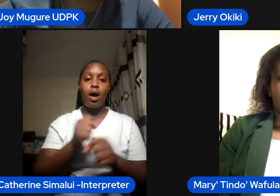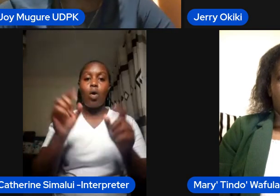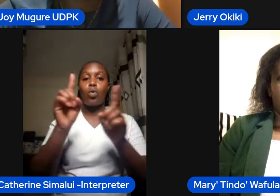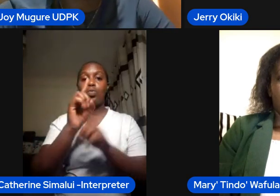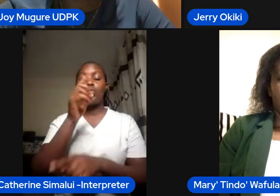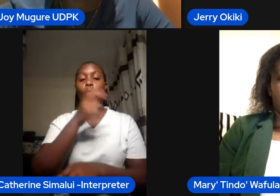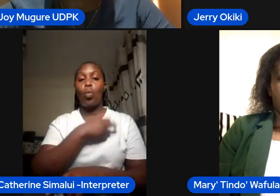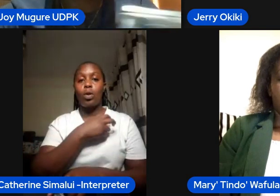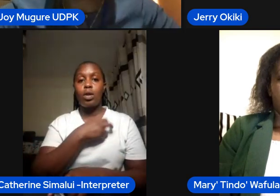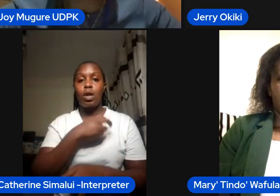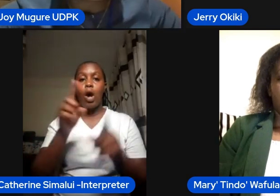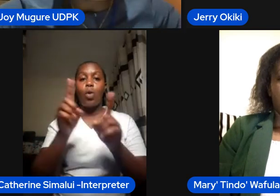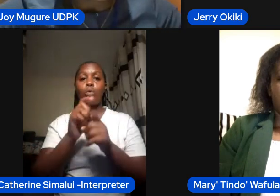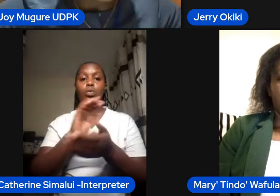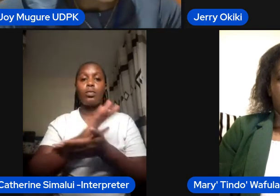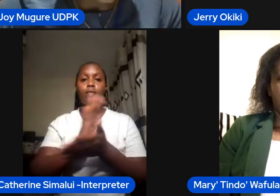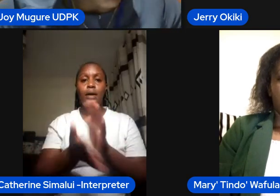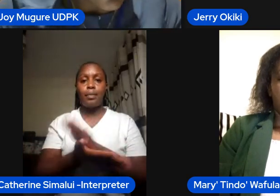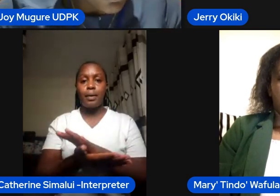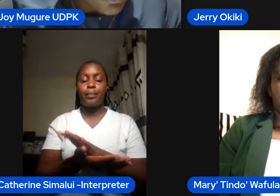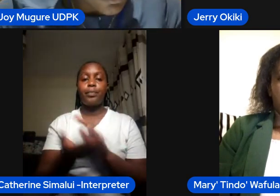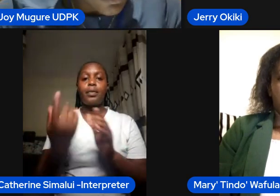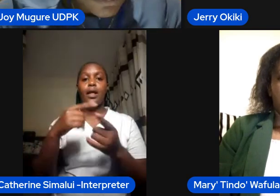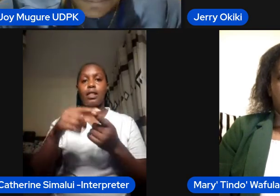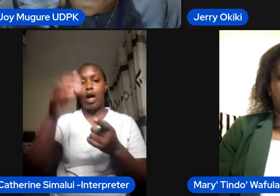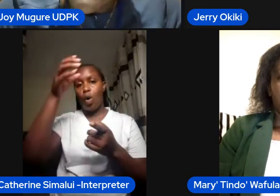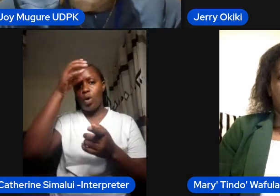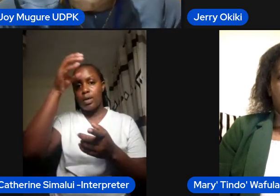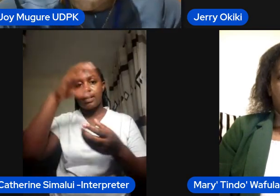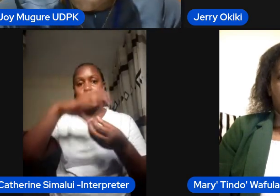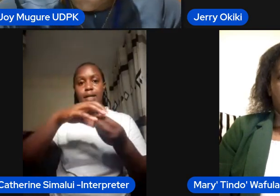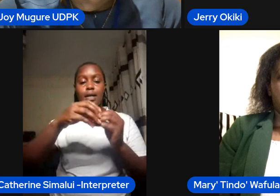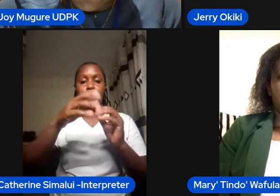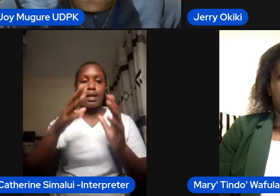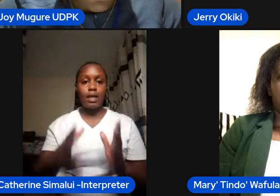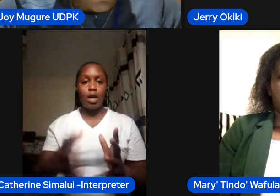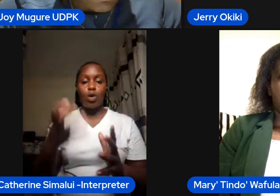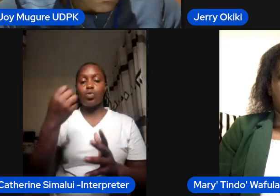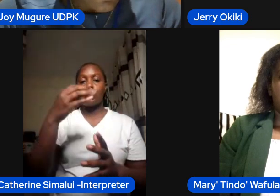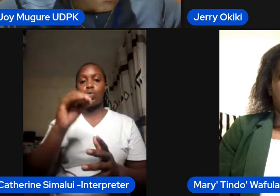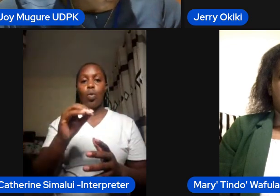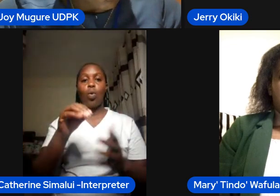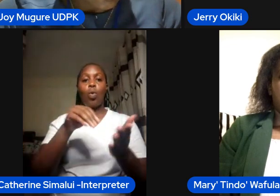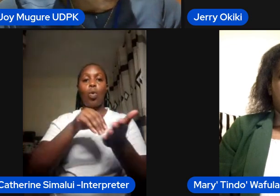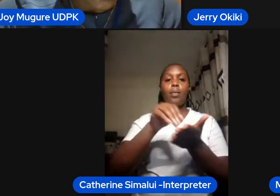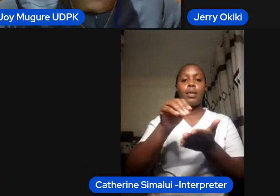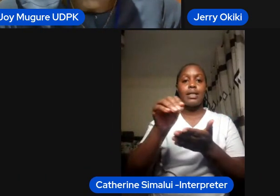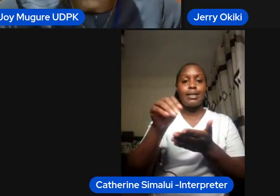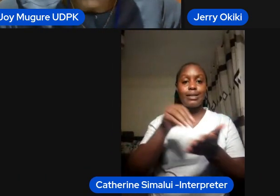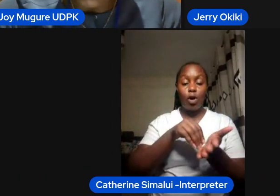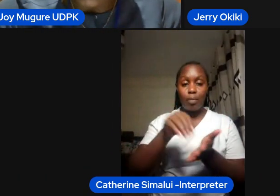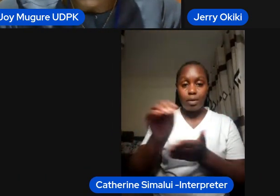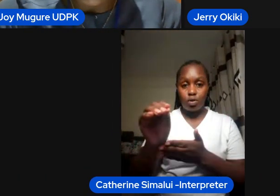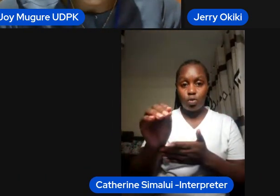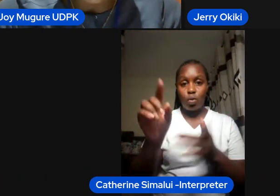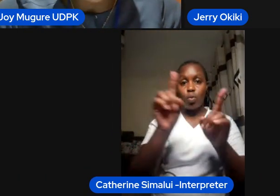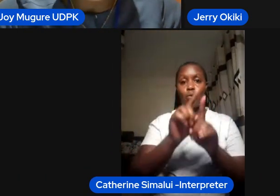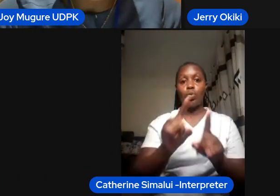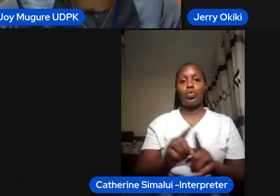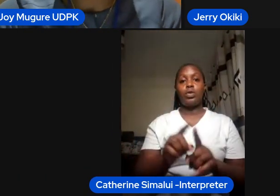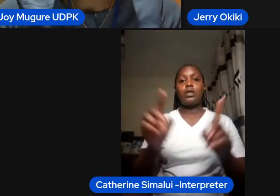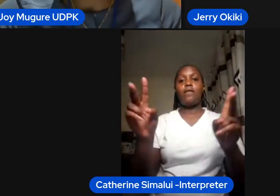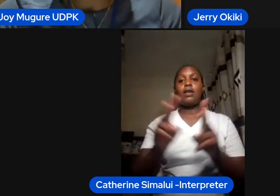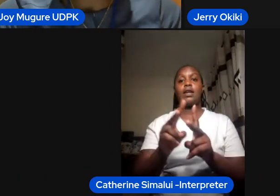the content creation itself. That's work. And so compensation is also very important. And